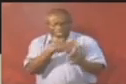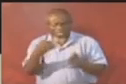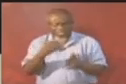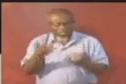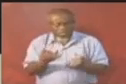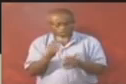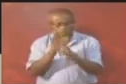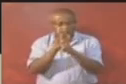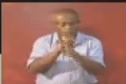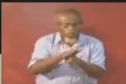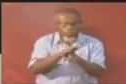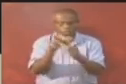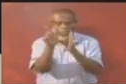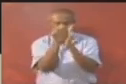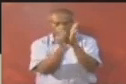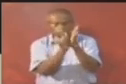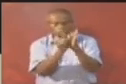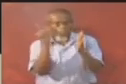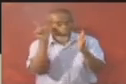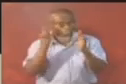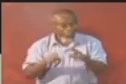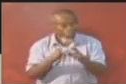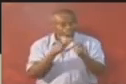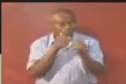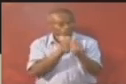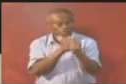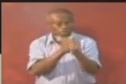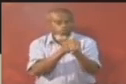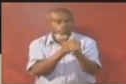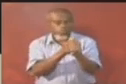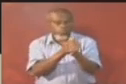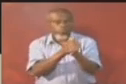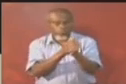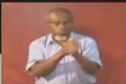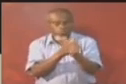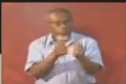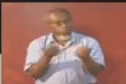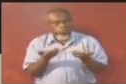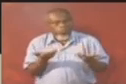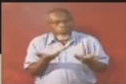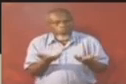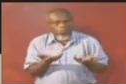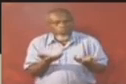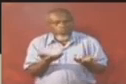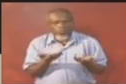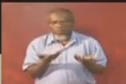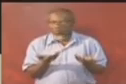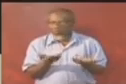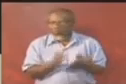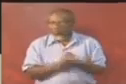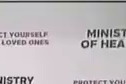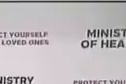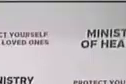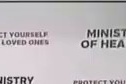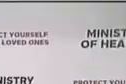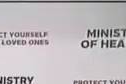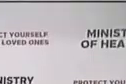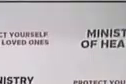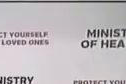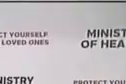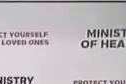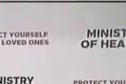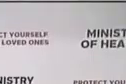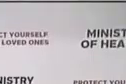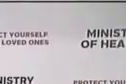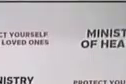to all, to all that is required under health, safety, and security regulations. Thank you.